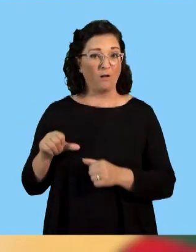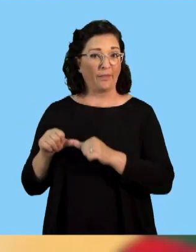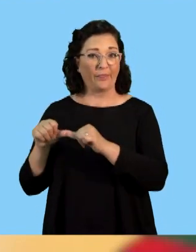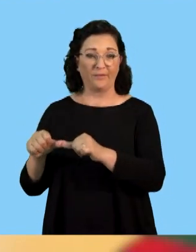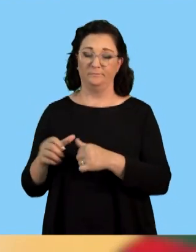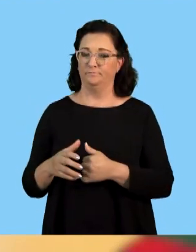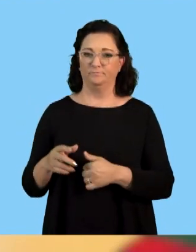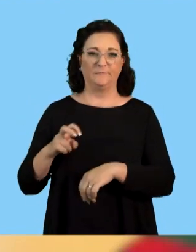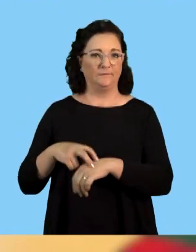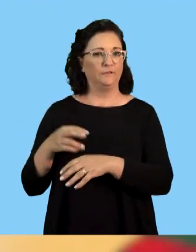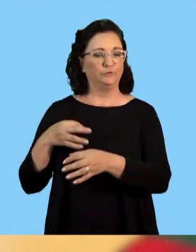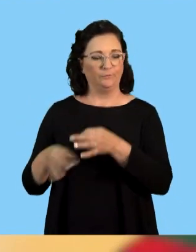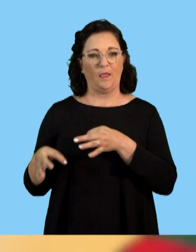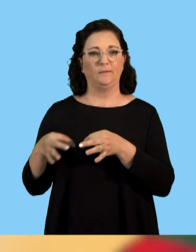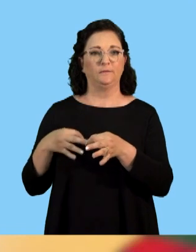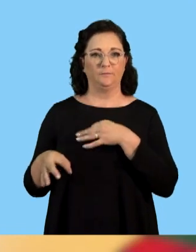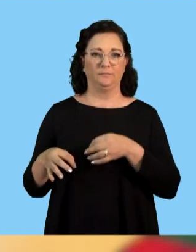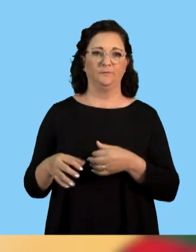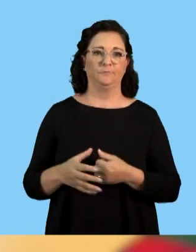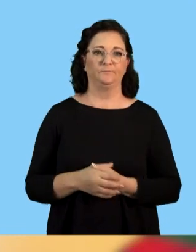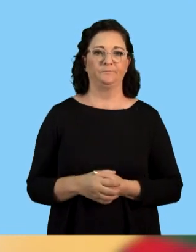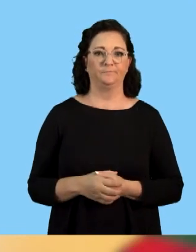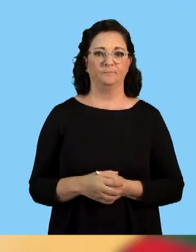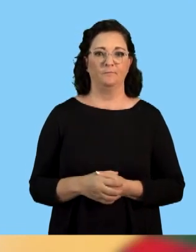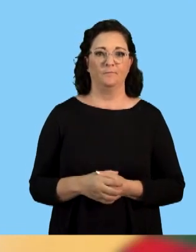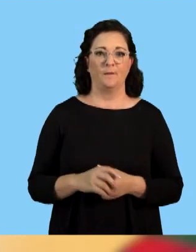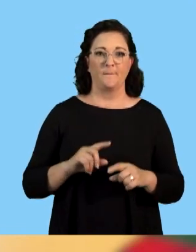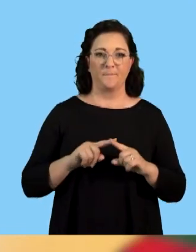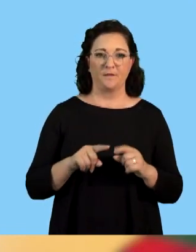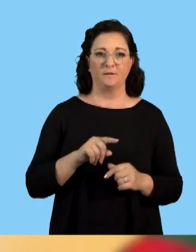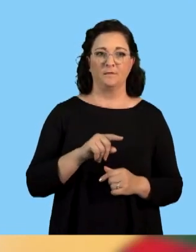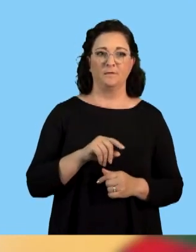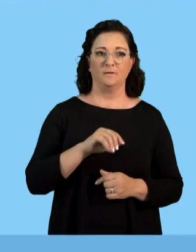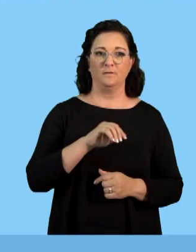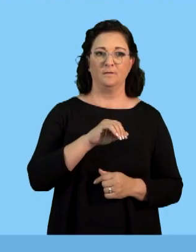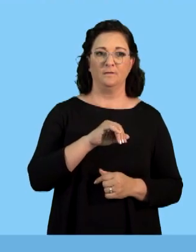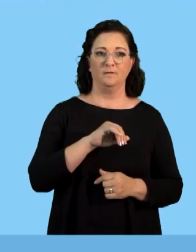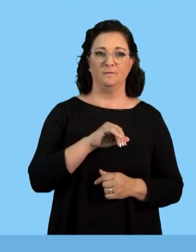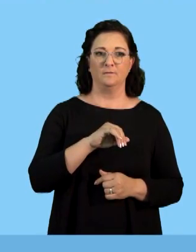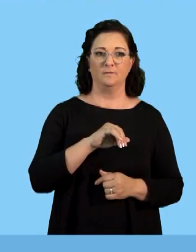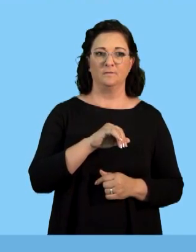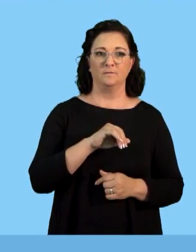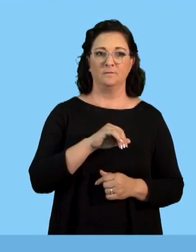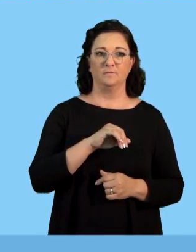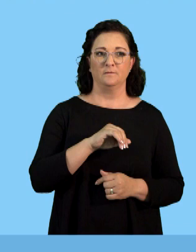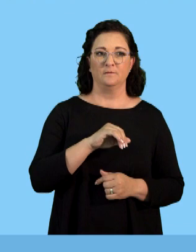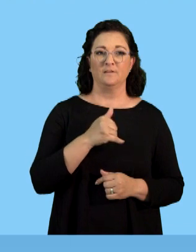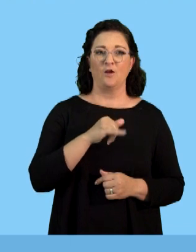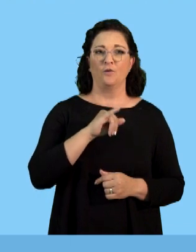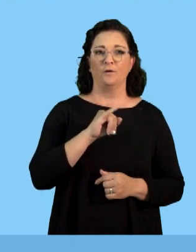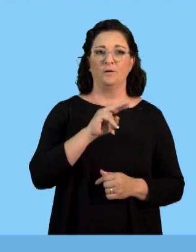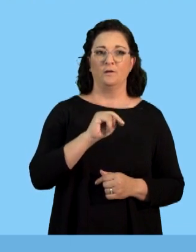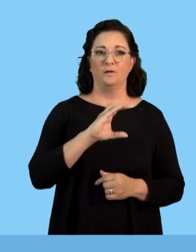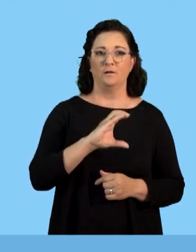that long. So that means we'd have to be replaced every now and then. Whereas the incandescent lights, their lifespan